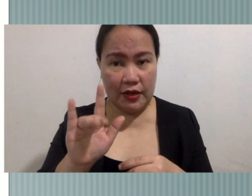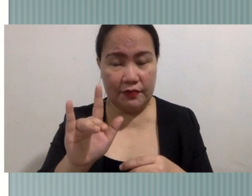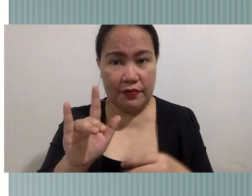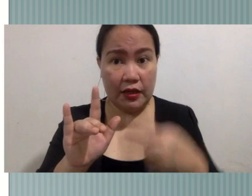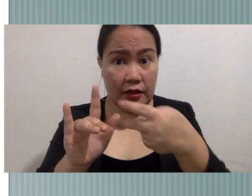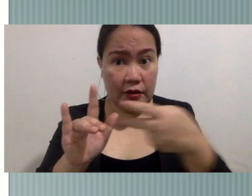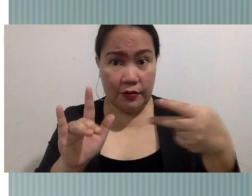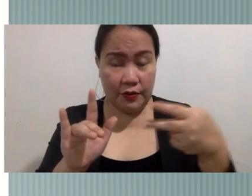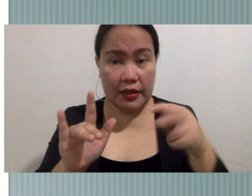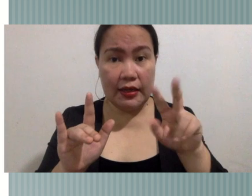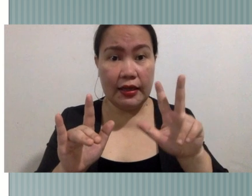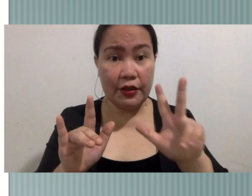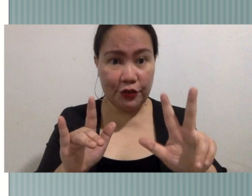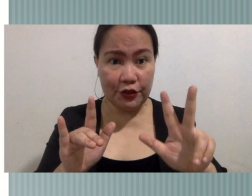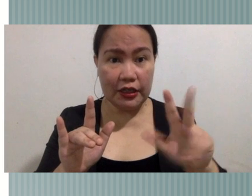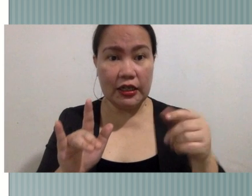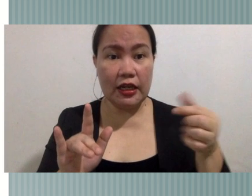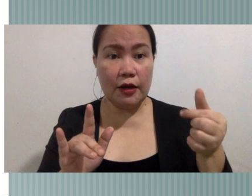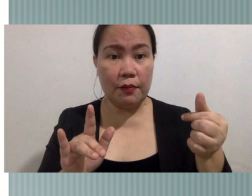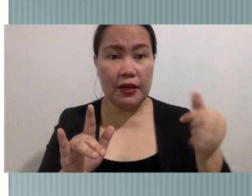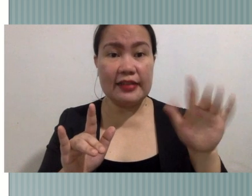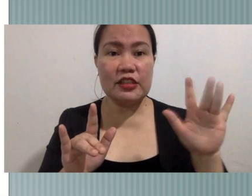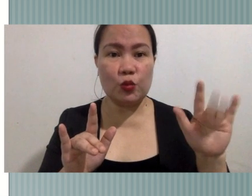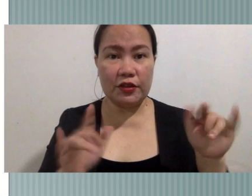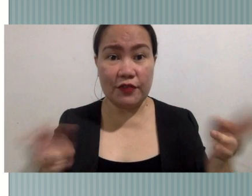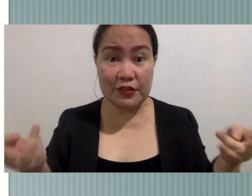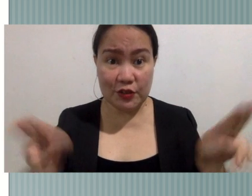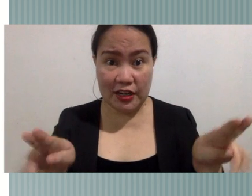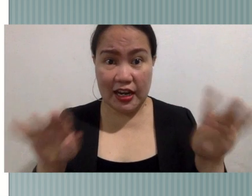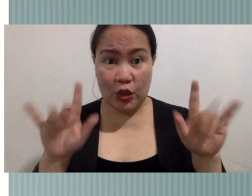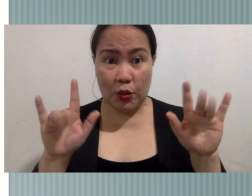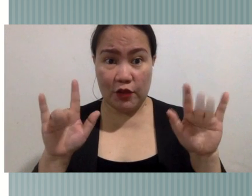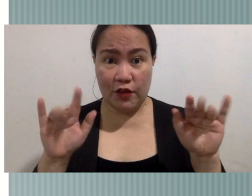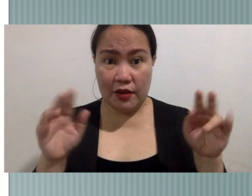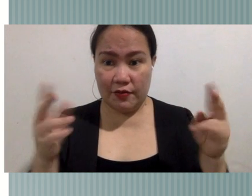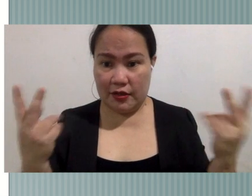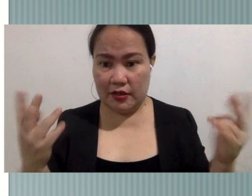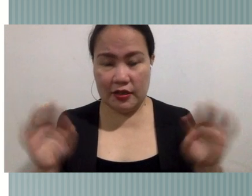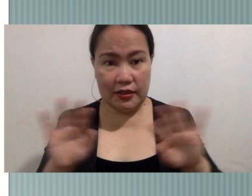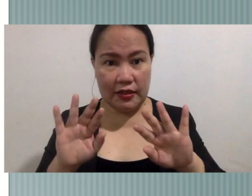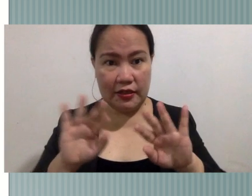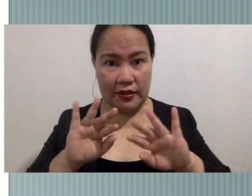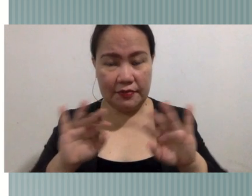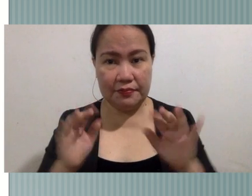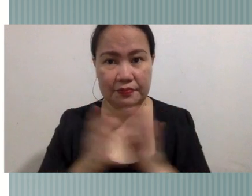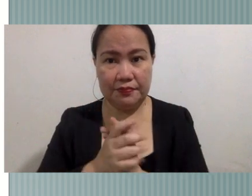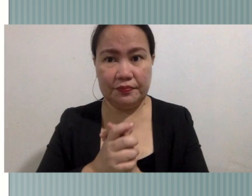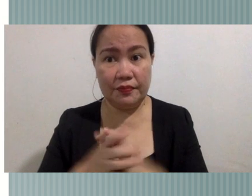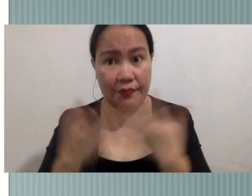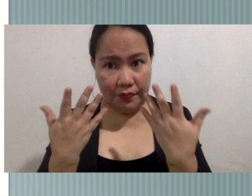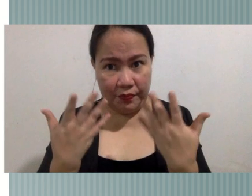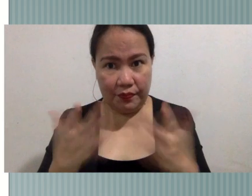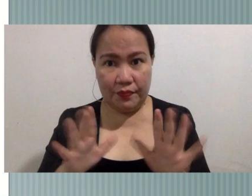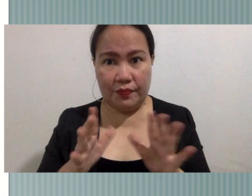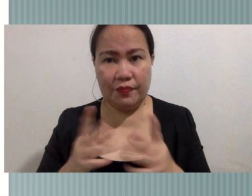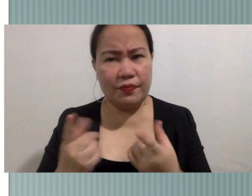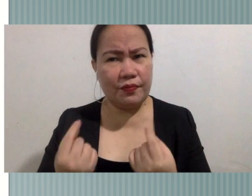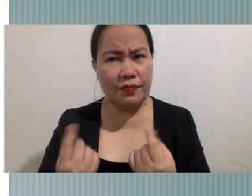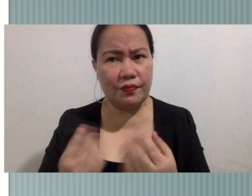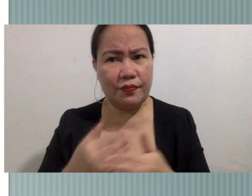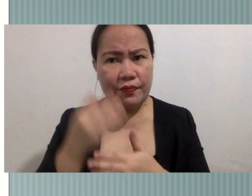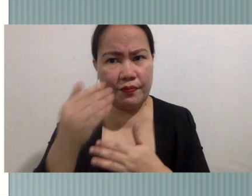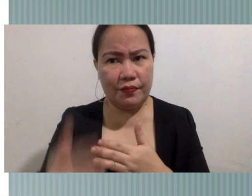10x plus 25 is equal to 3 plus 25. So, after nyan,